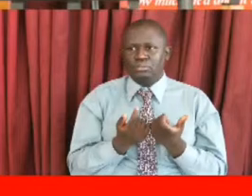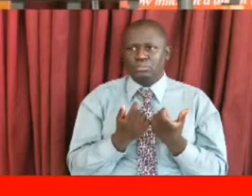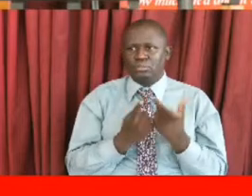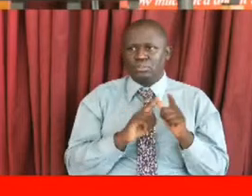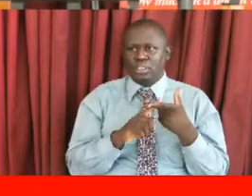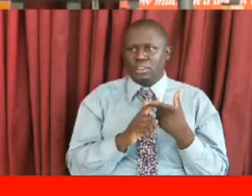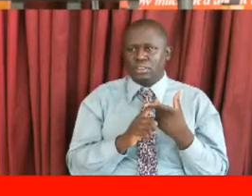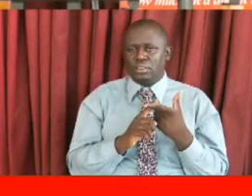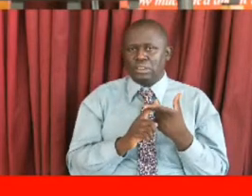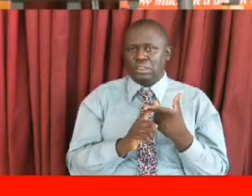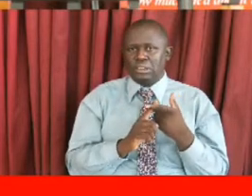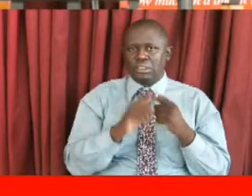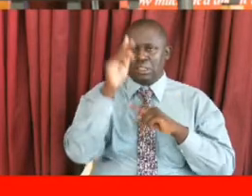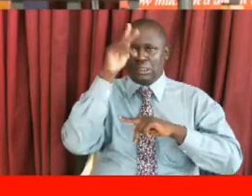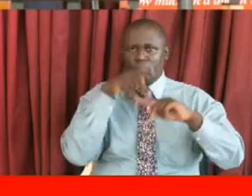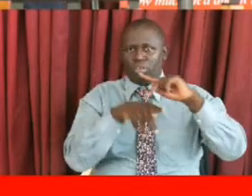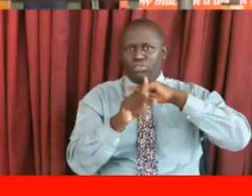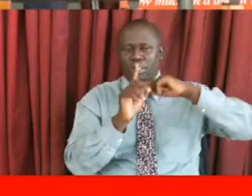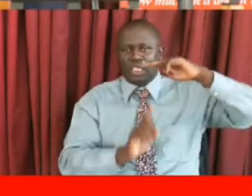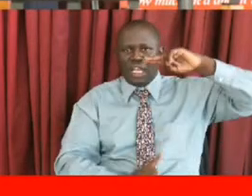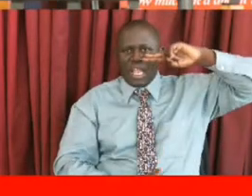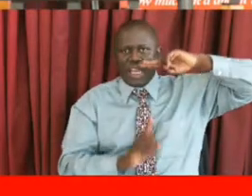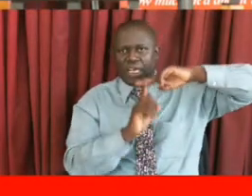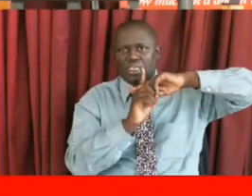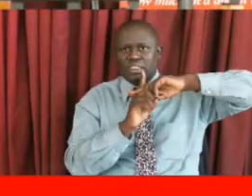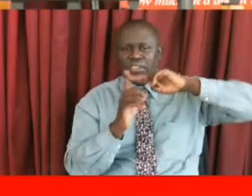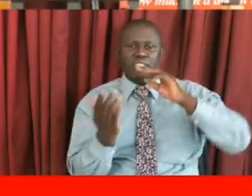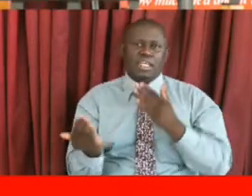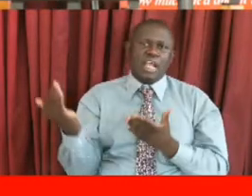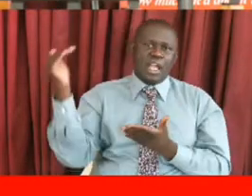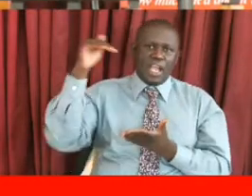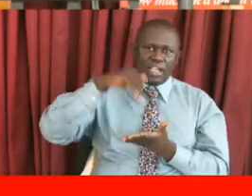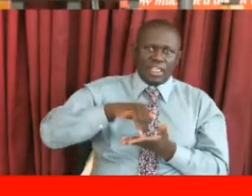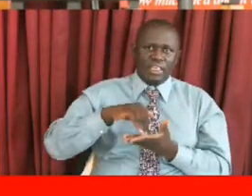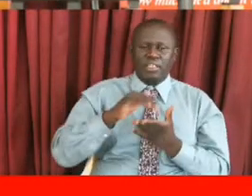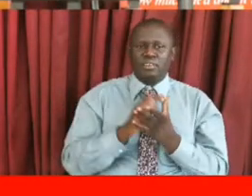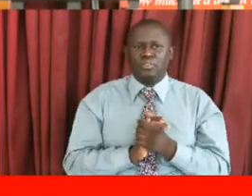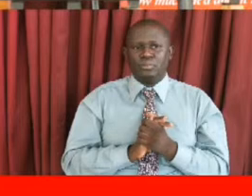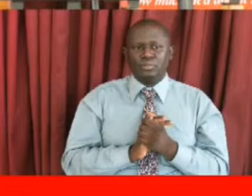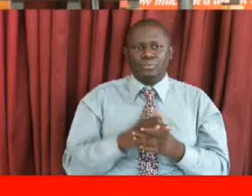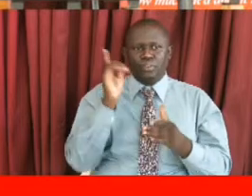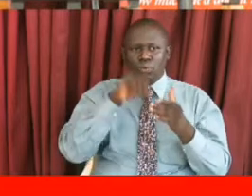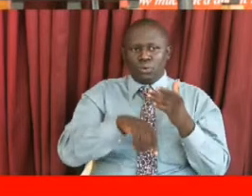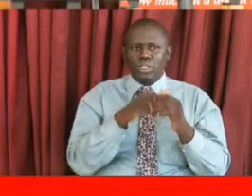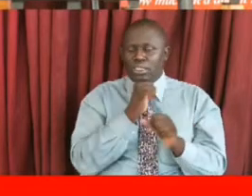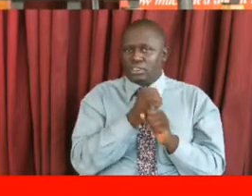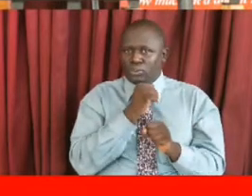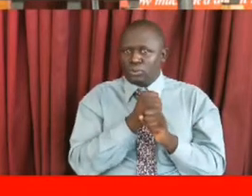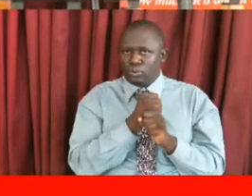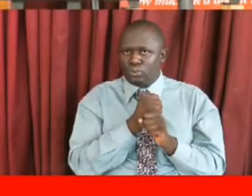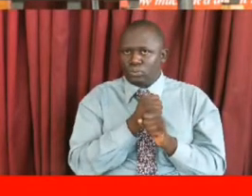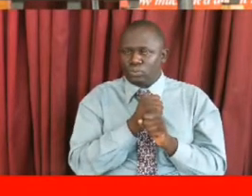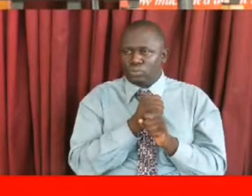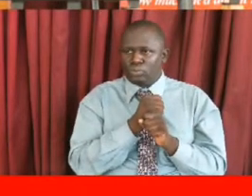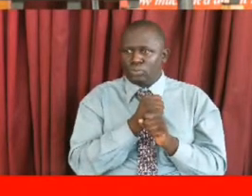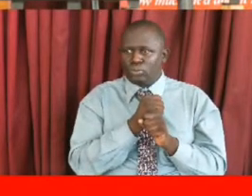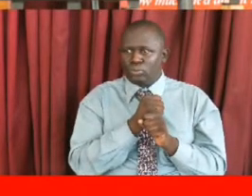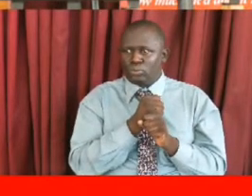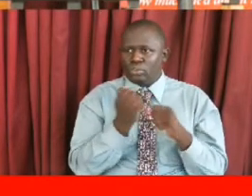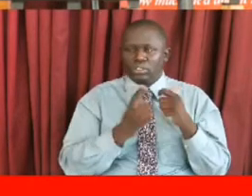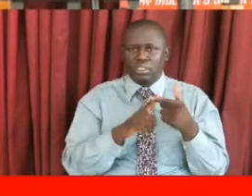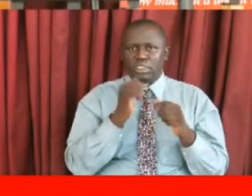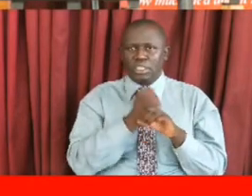comes a prophet AR Rises what it does it foreshadows